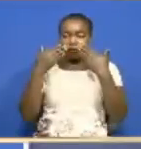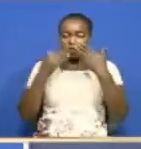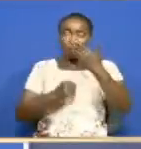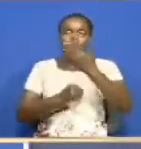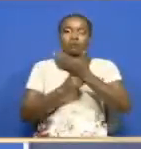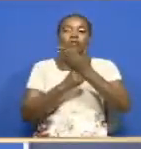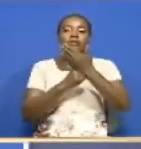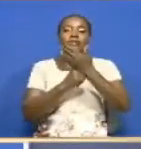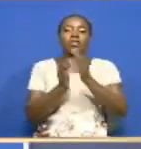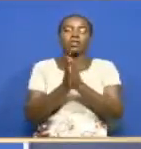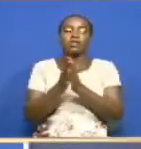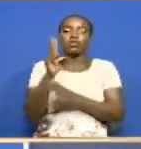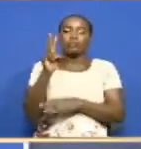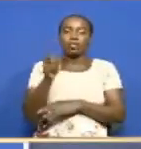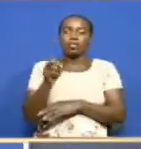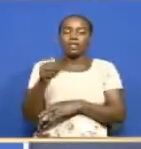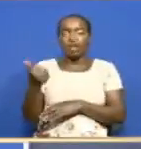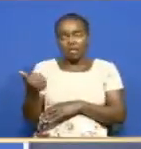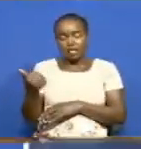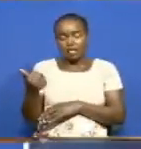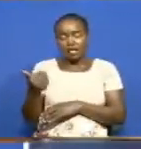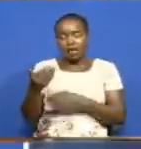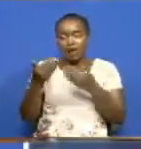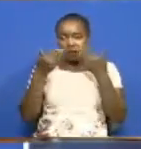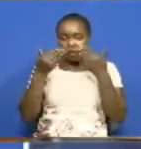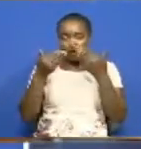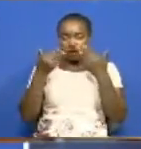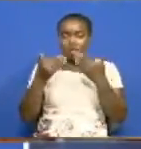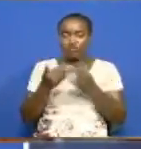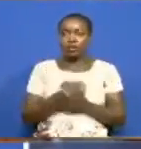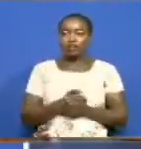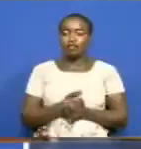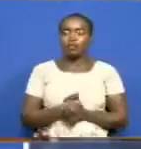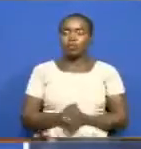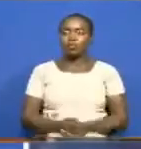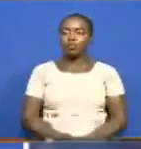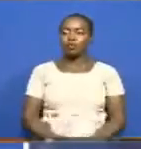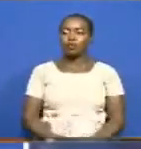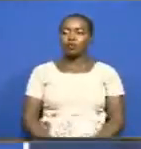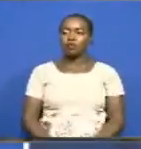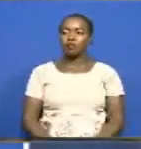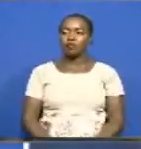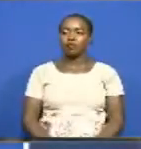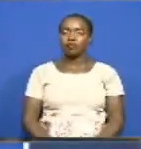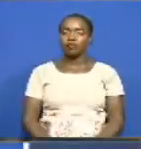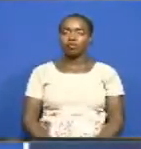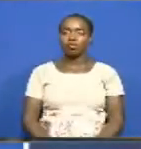and 20 on supplementary oxygen. Ben Chumba, reporting for Channel One News.